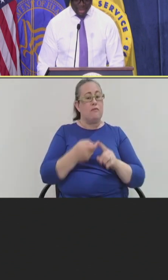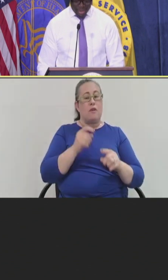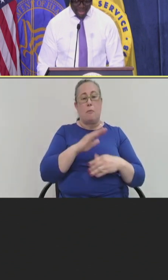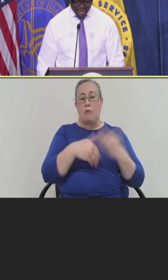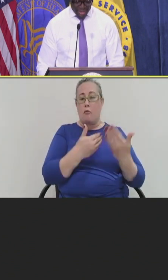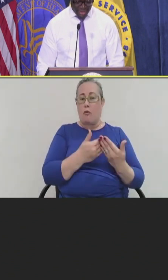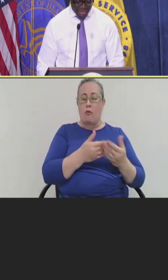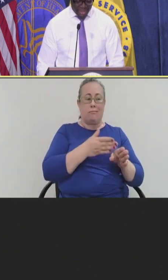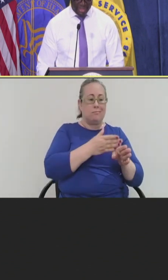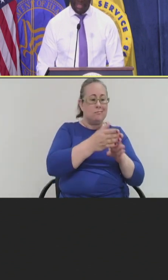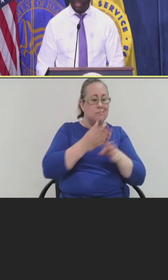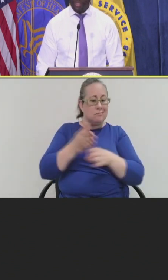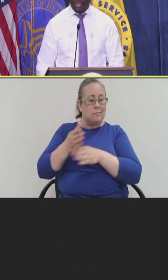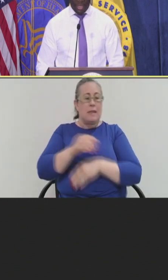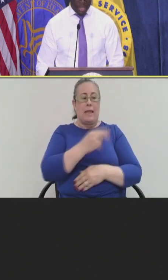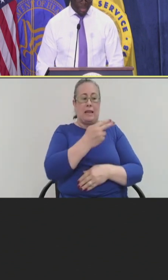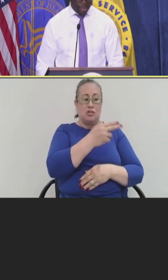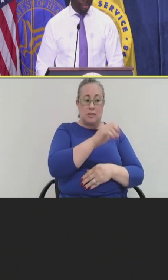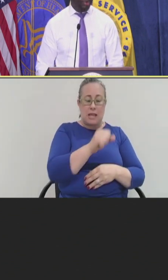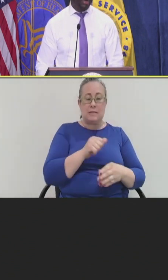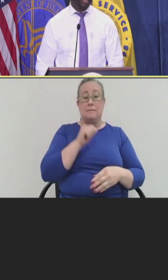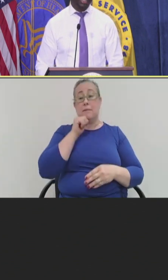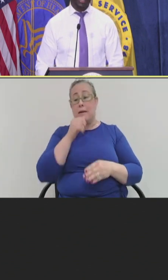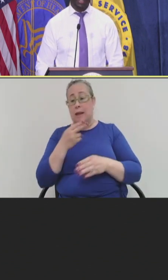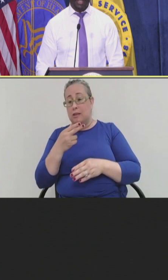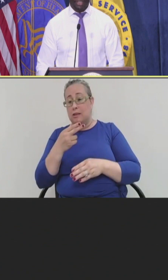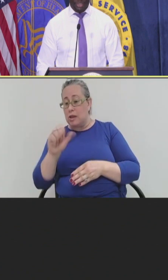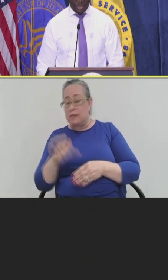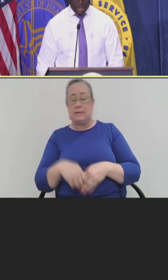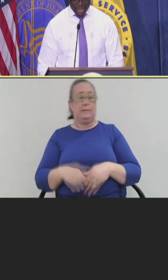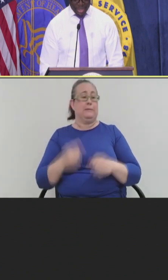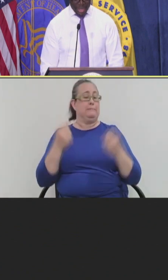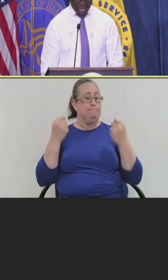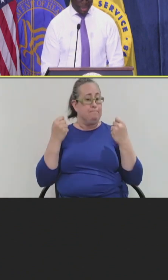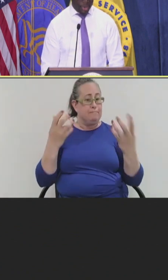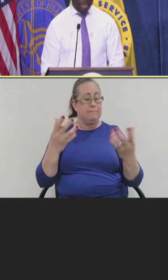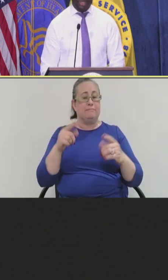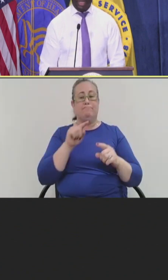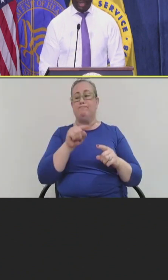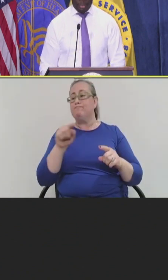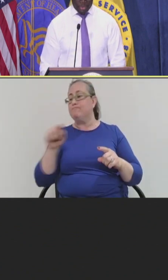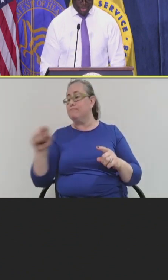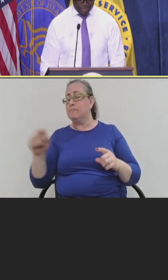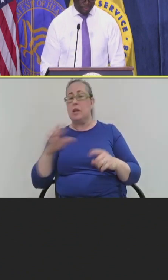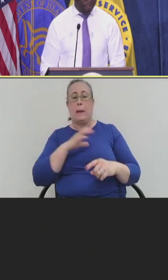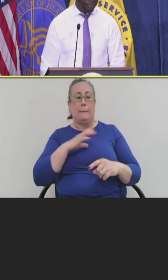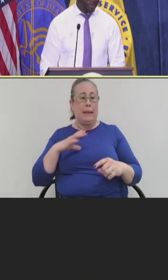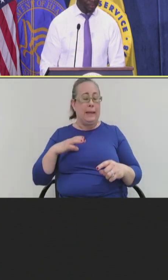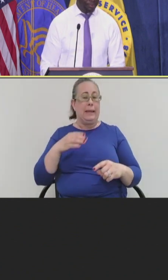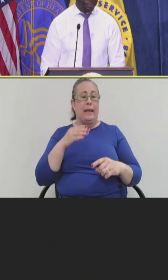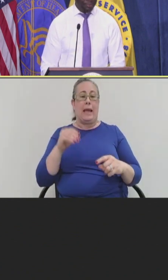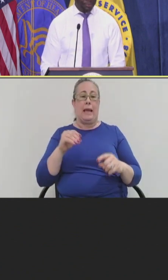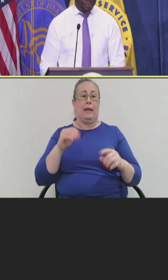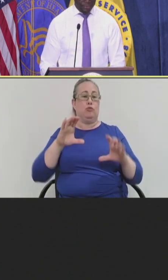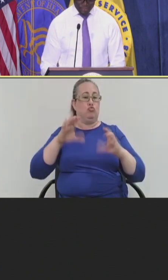and non-HHS agencies, numerous listening sections, and community inputs.